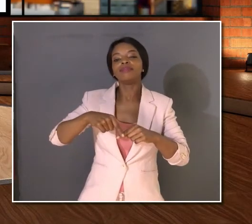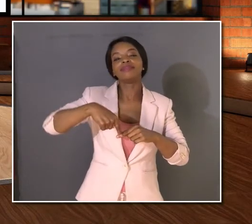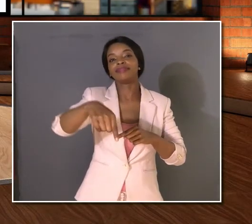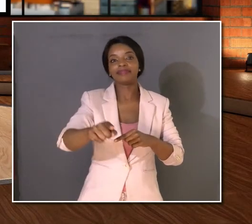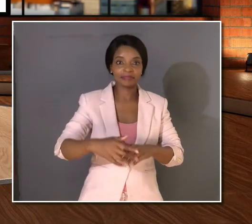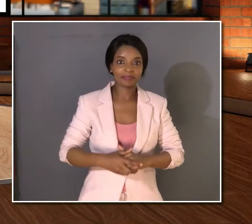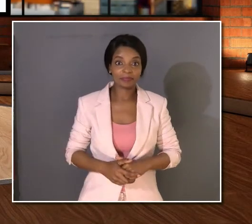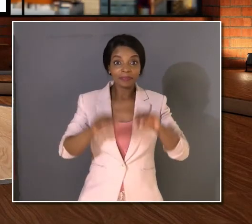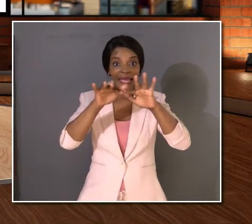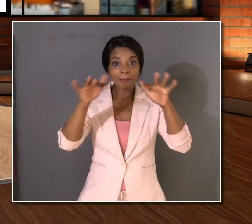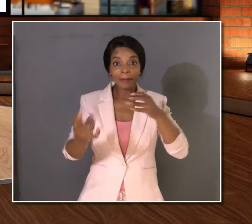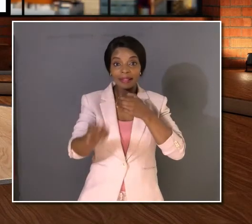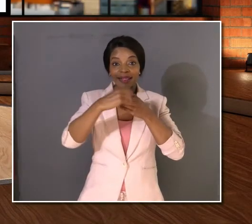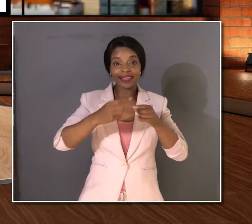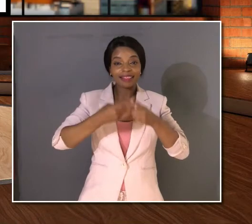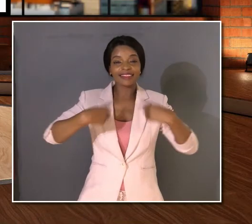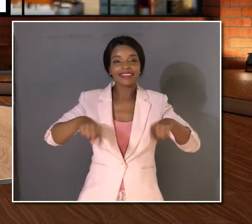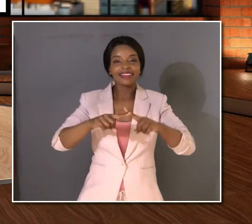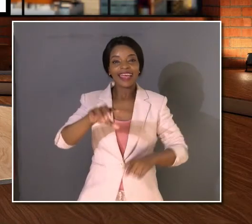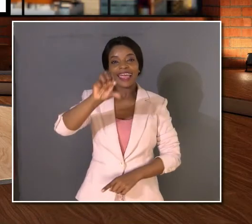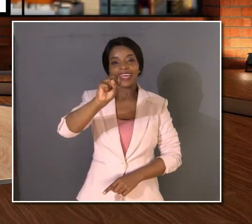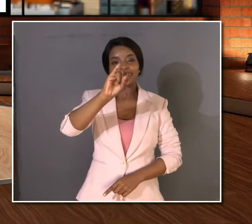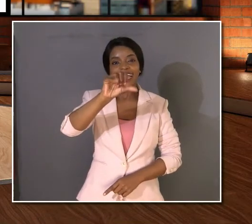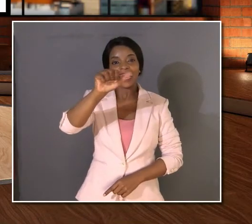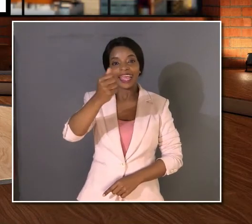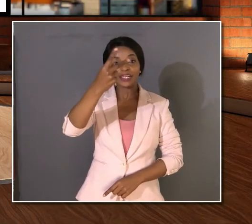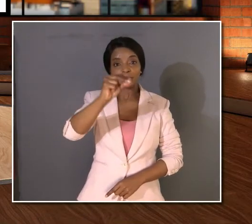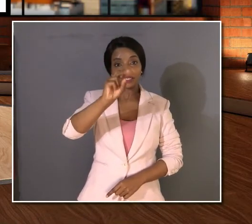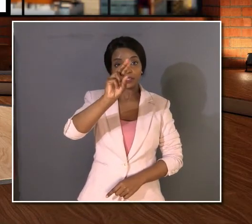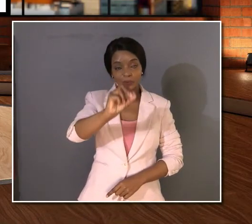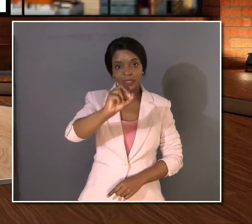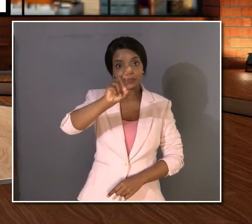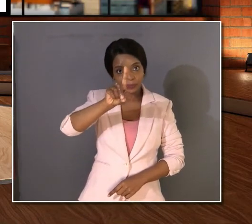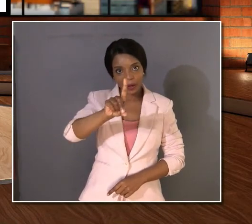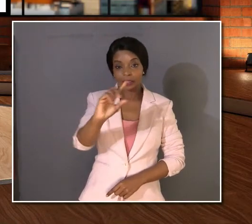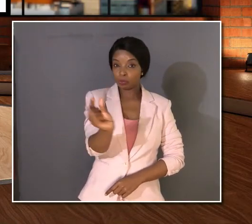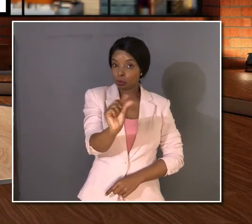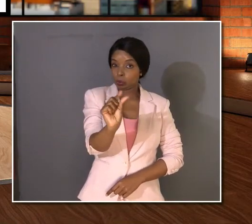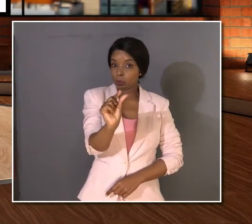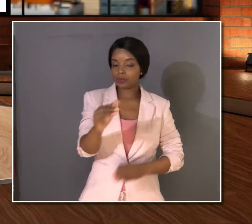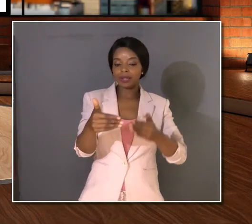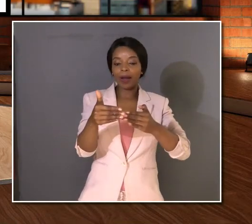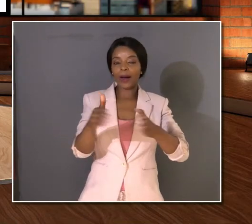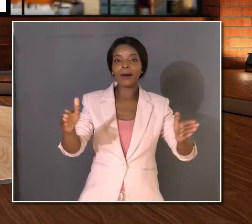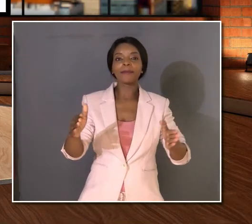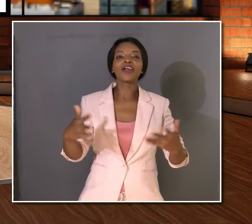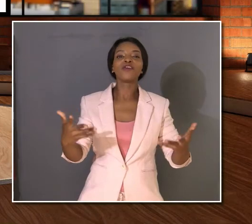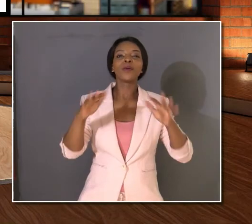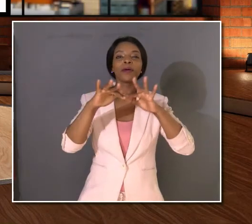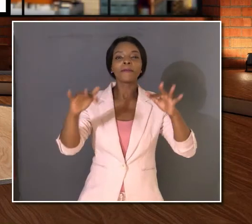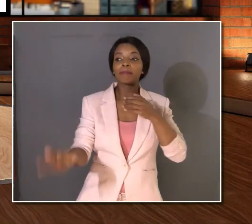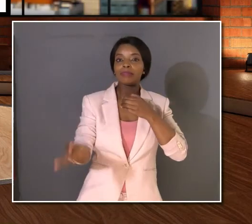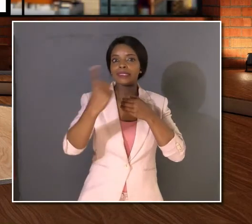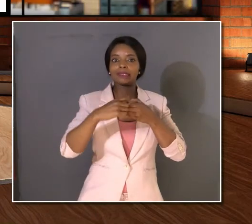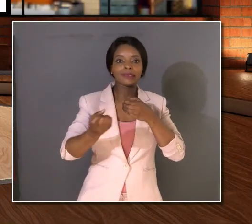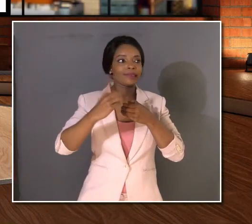first that SIA 2021 will be opening soon for applications. So keep an eye out to see when you